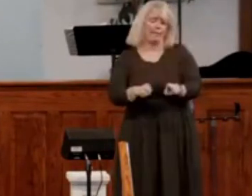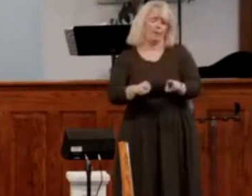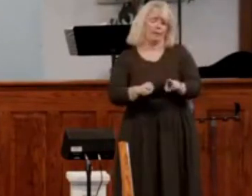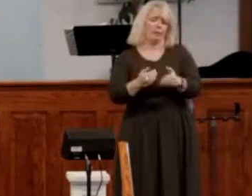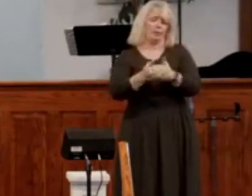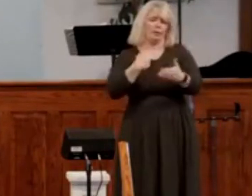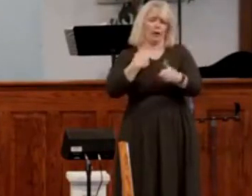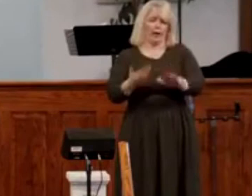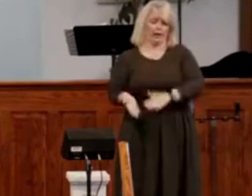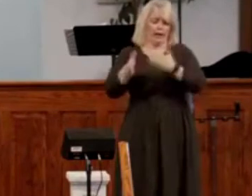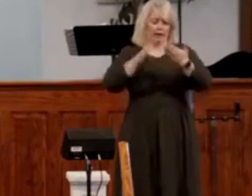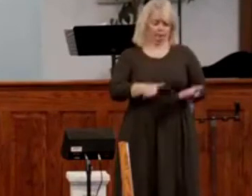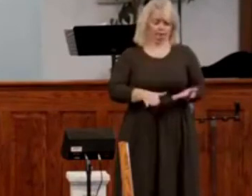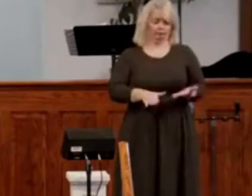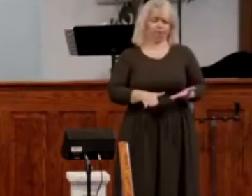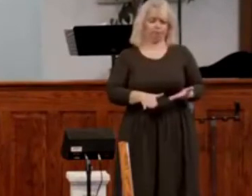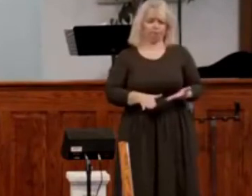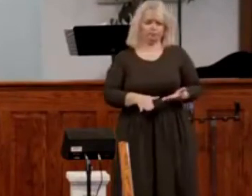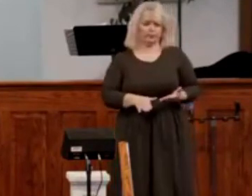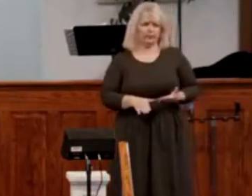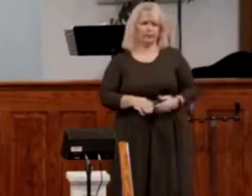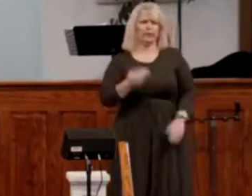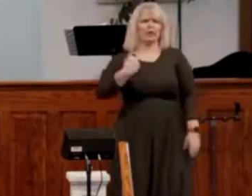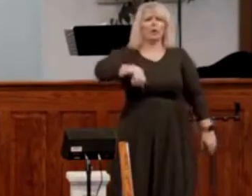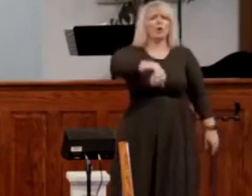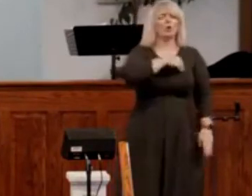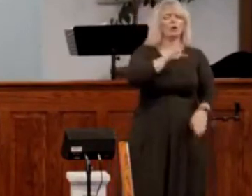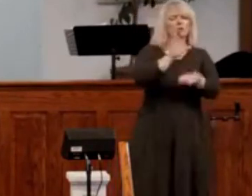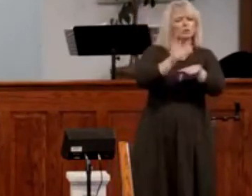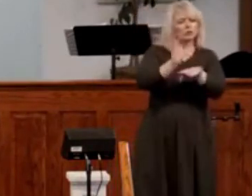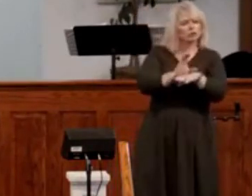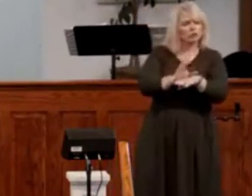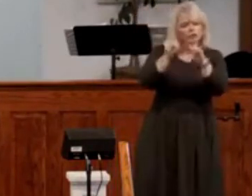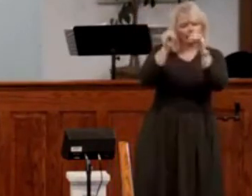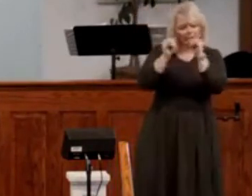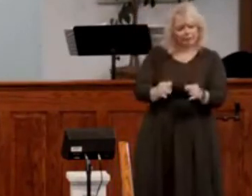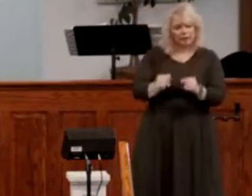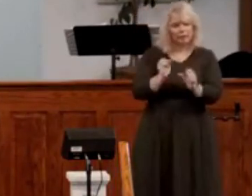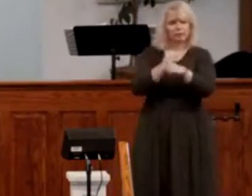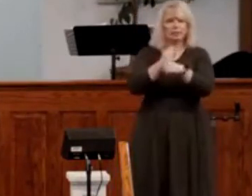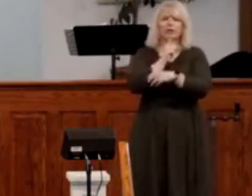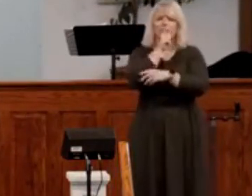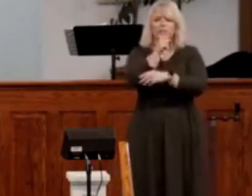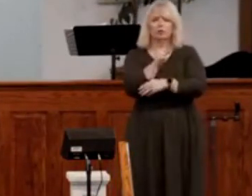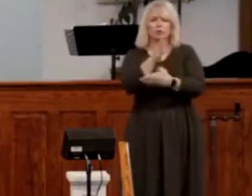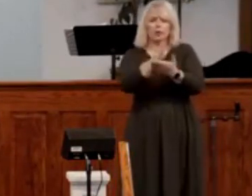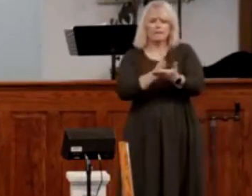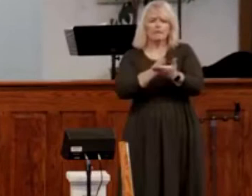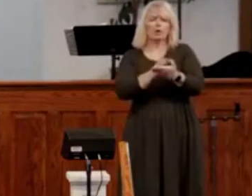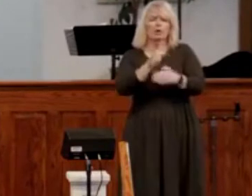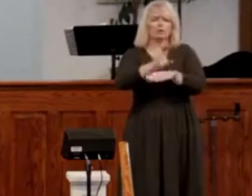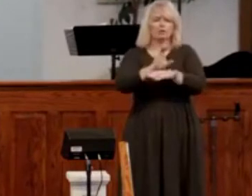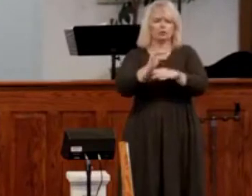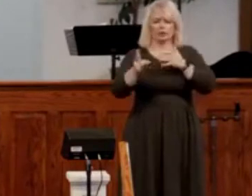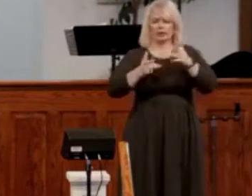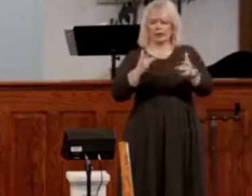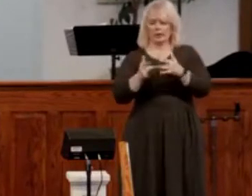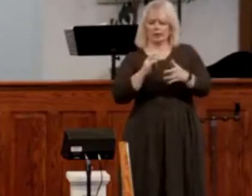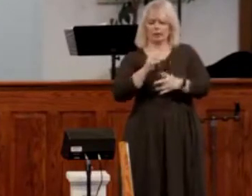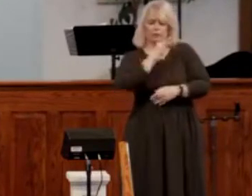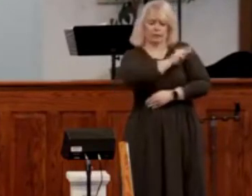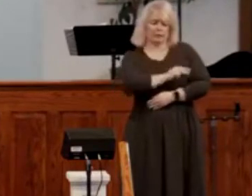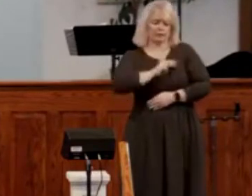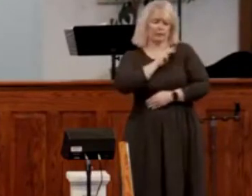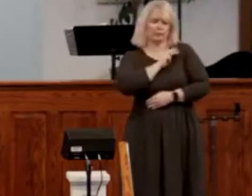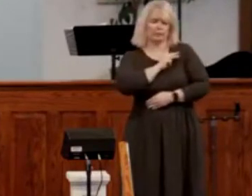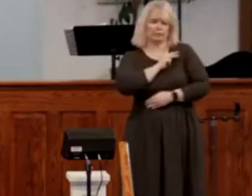nations. But we as a church, and we as individuals need to make sure we're part of a church that cares about this mission of going